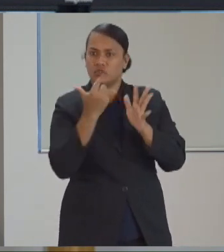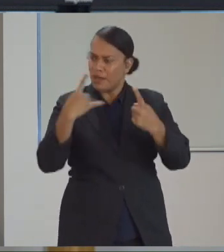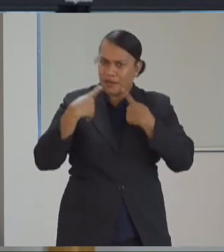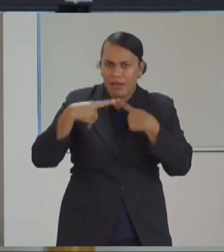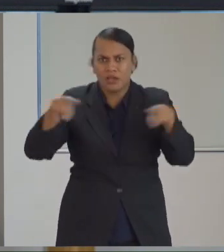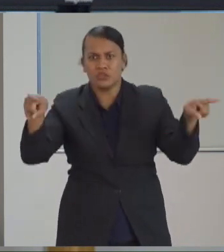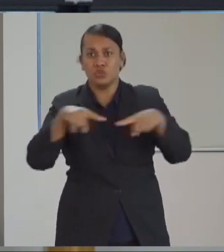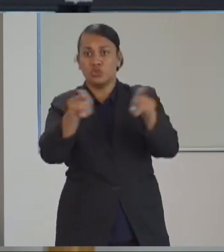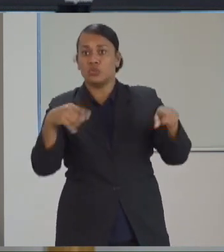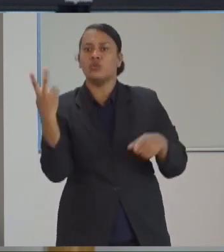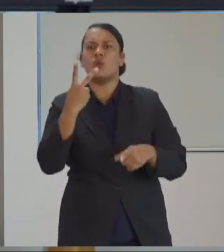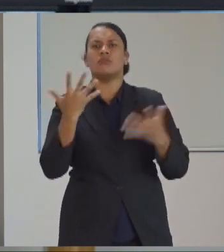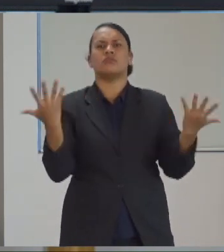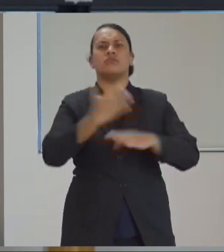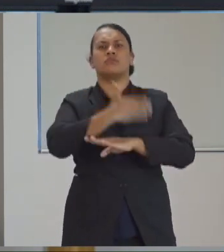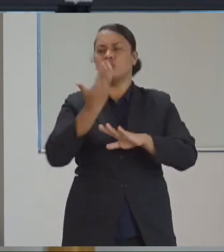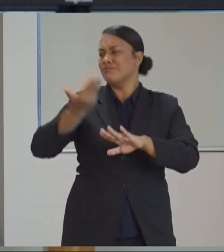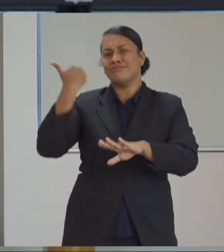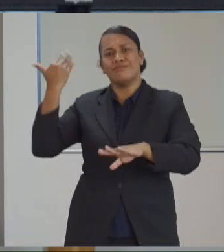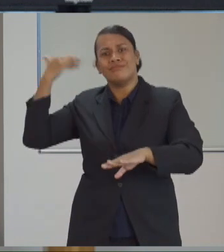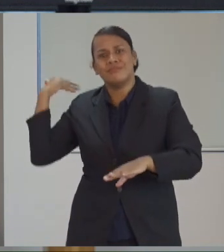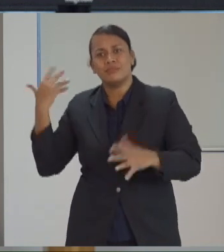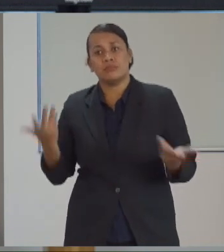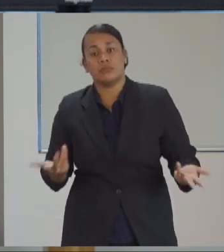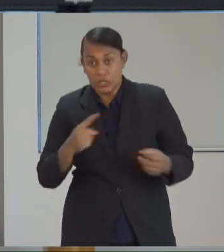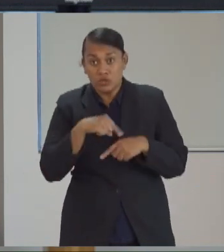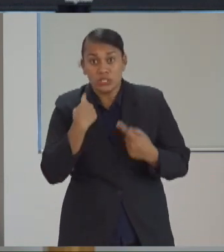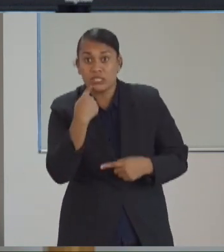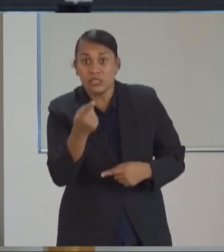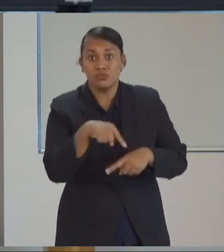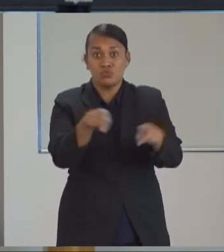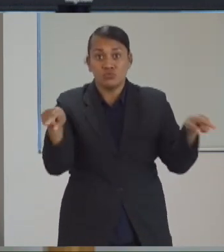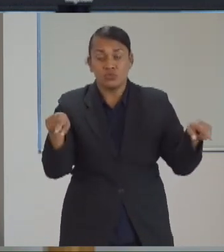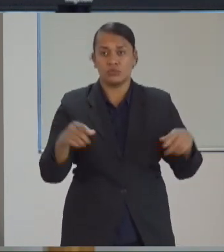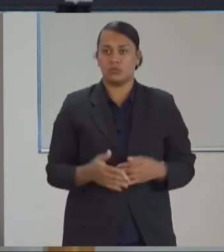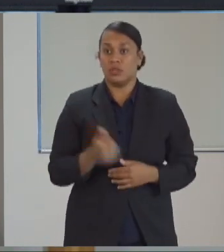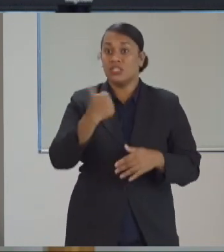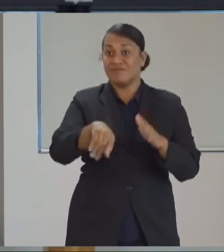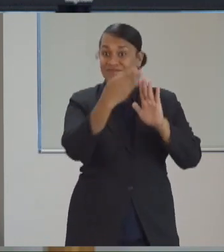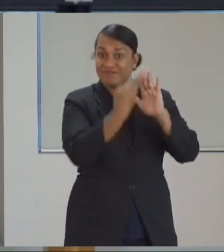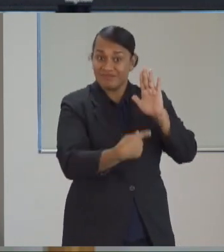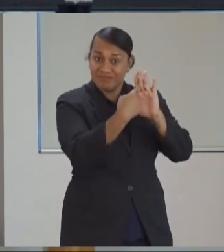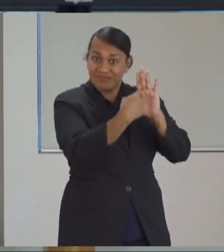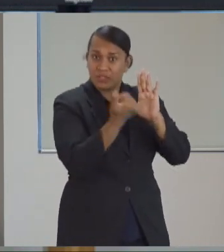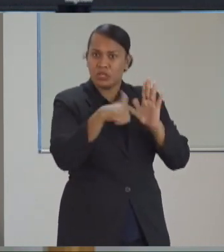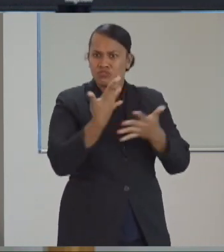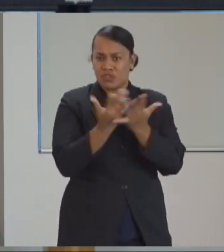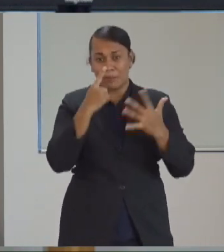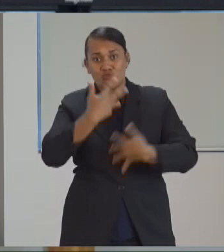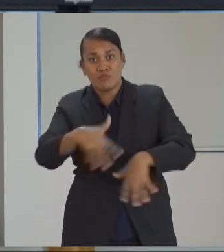April 2020. As stated before, orders under the Public Health do not need